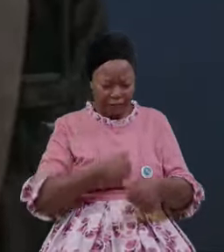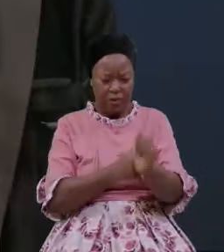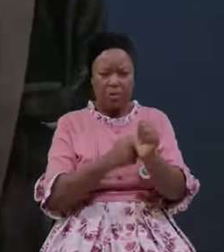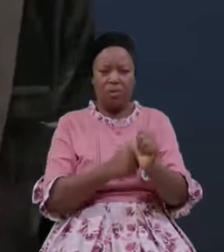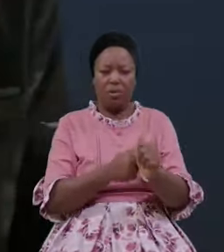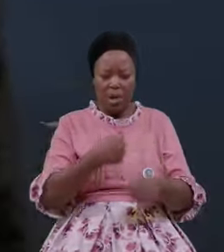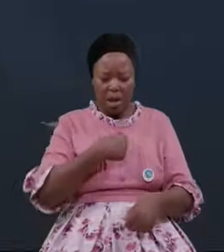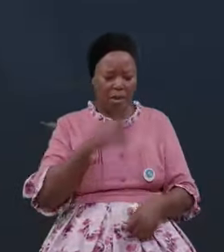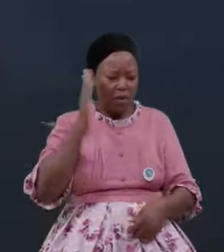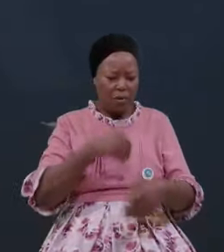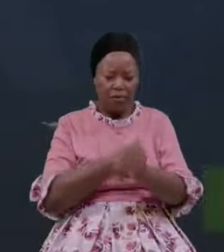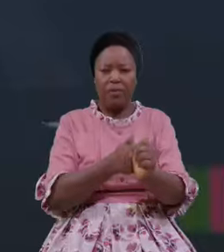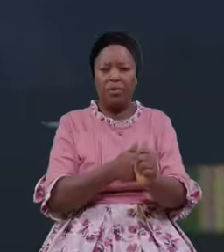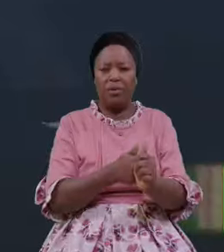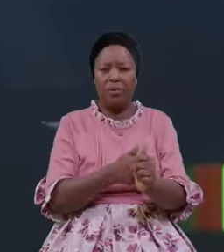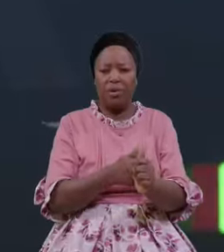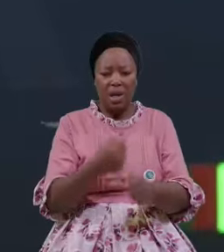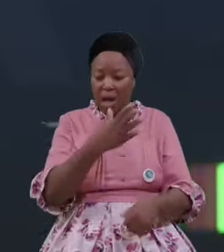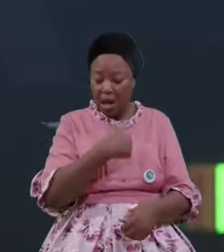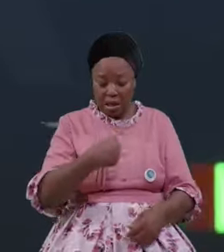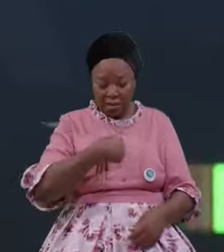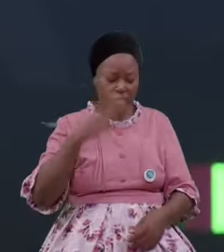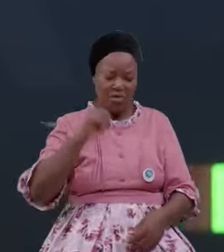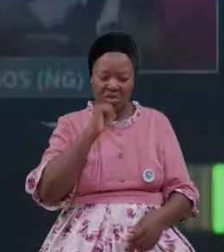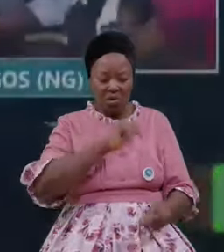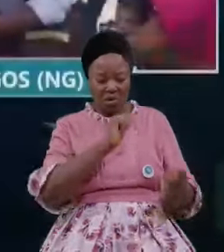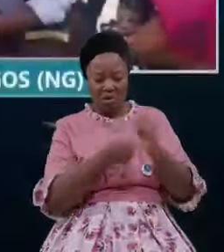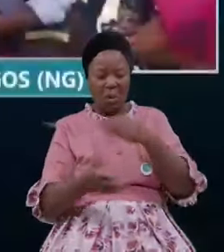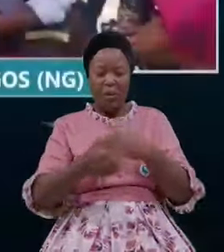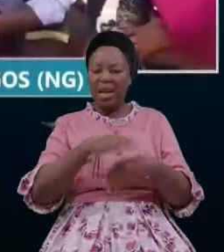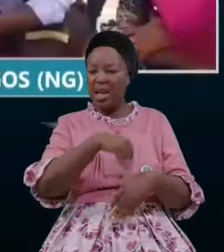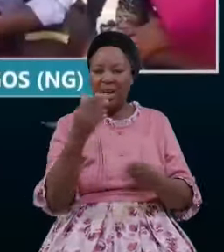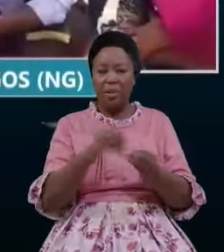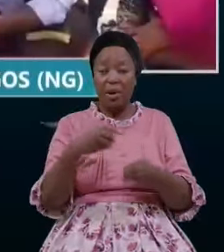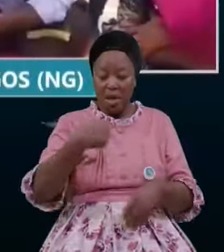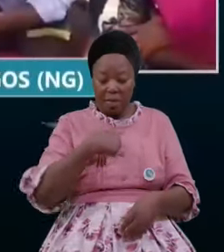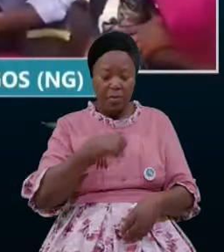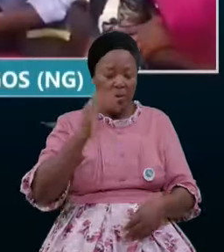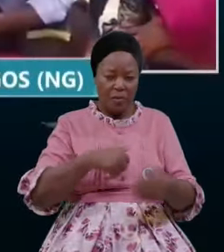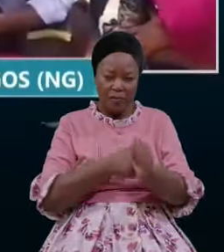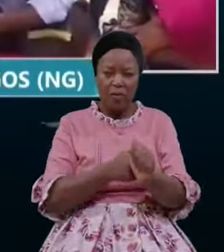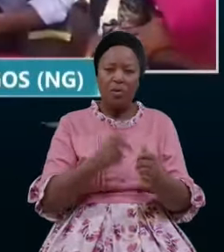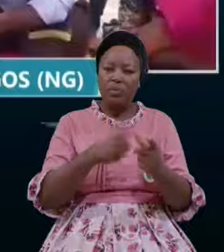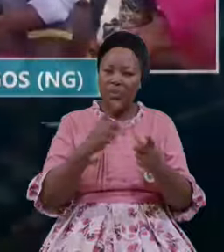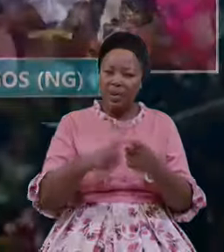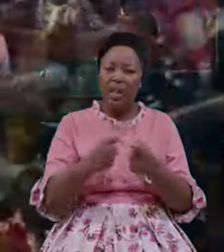I'll follow. And I'll not turn back anymore. I'll follow. Then restoration will